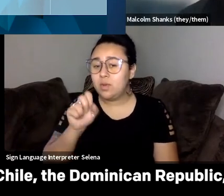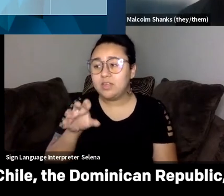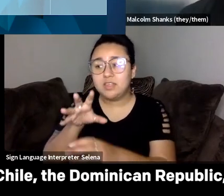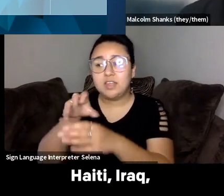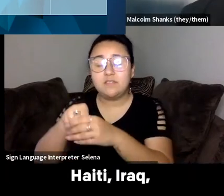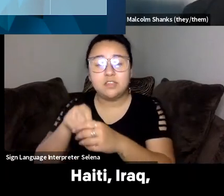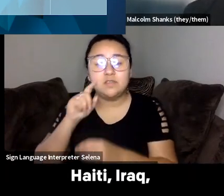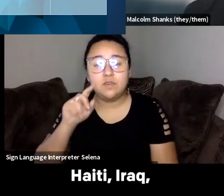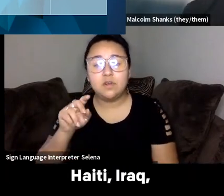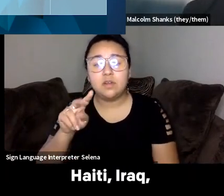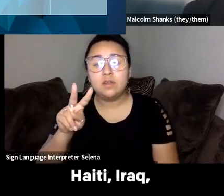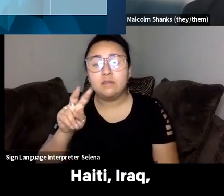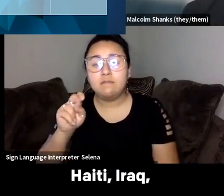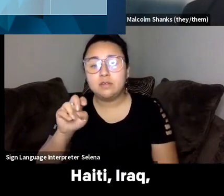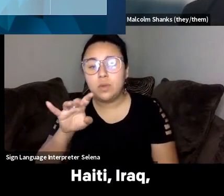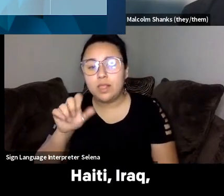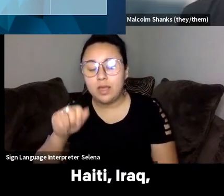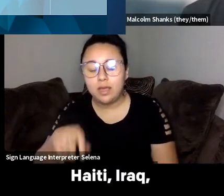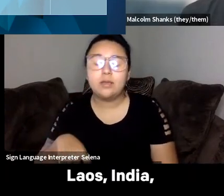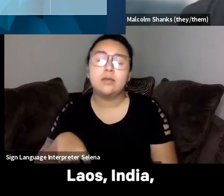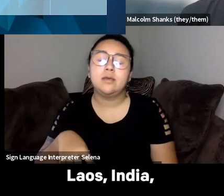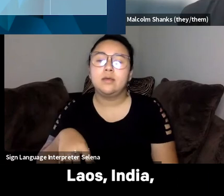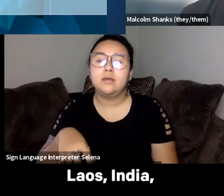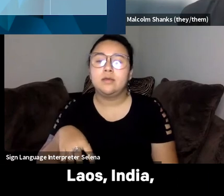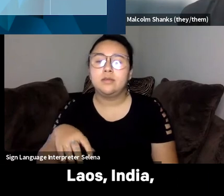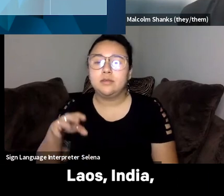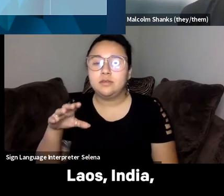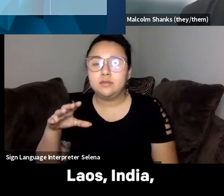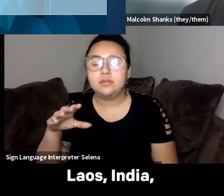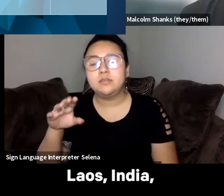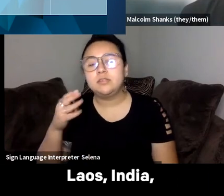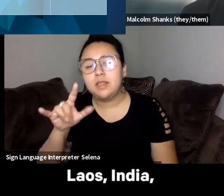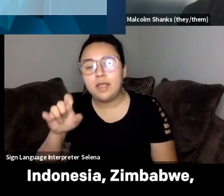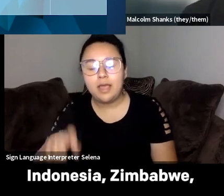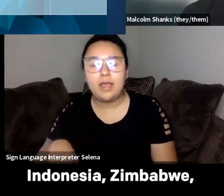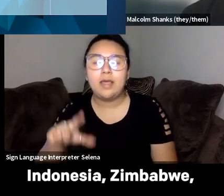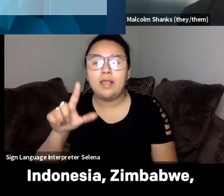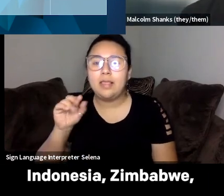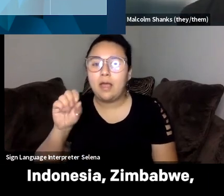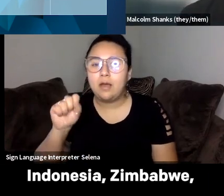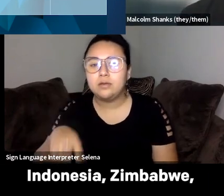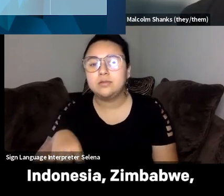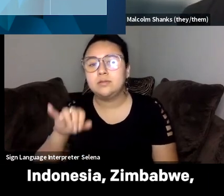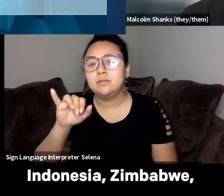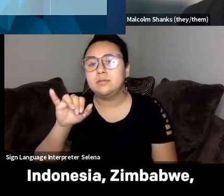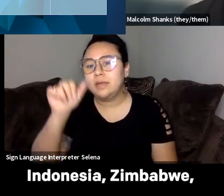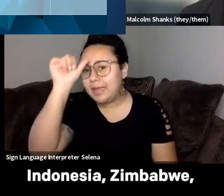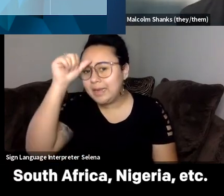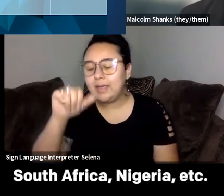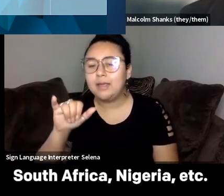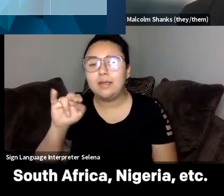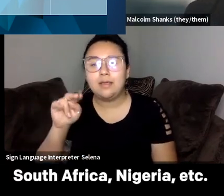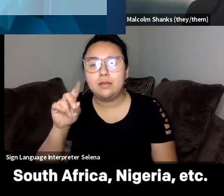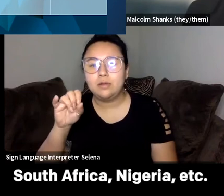Republic, Haiti, Iraq, Laos, India, Indonesia, Zimbabwe,